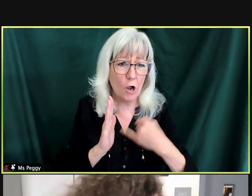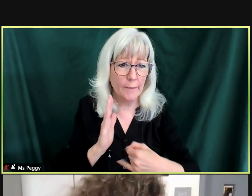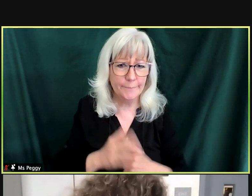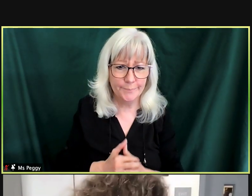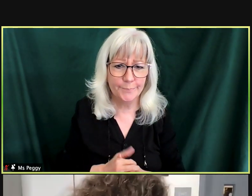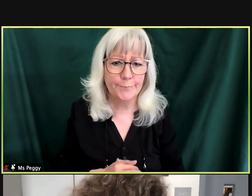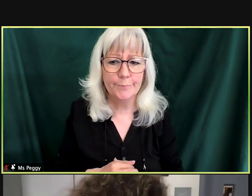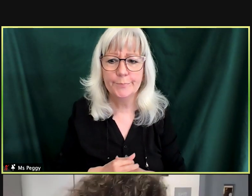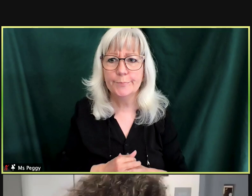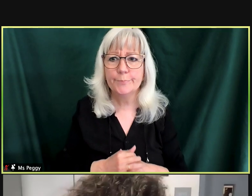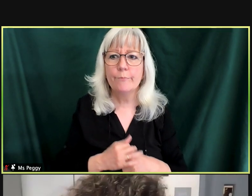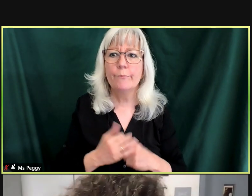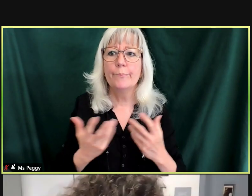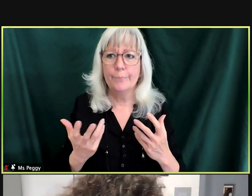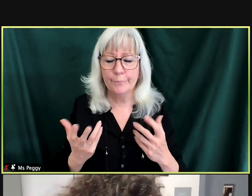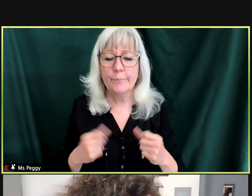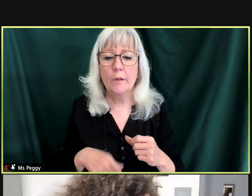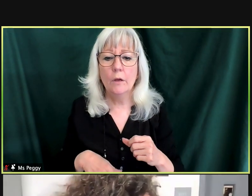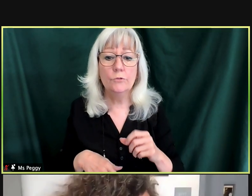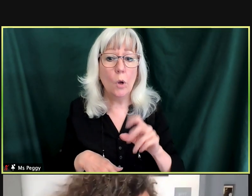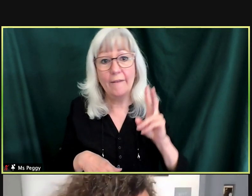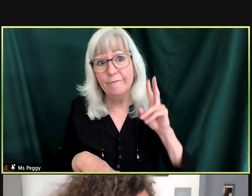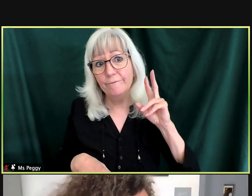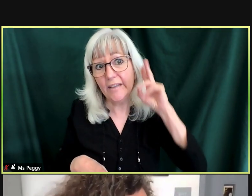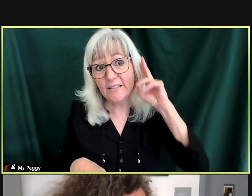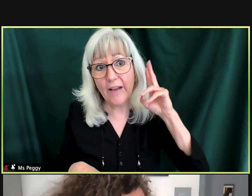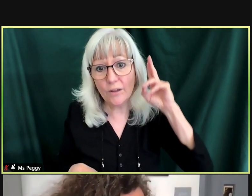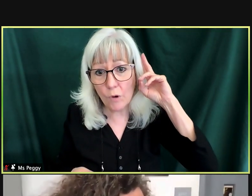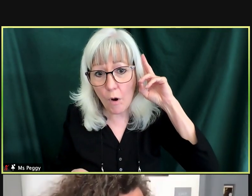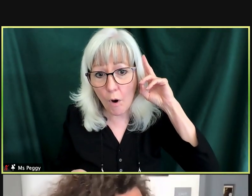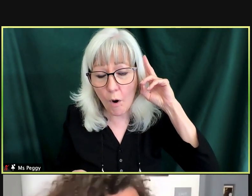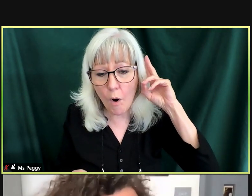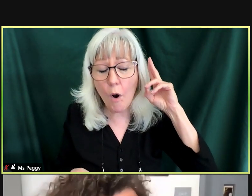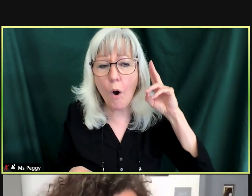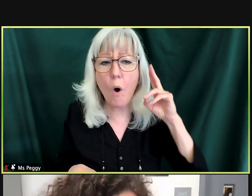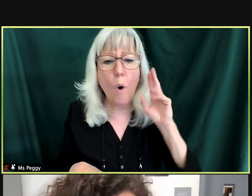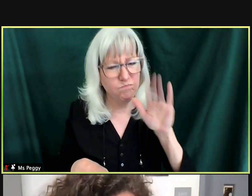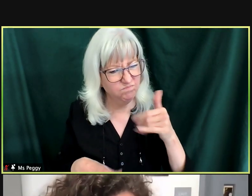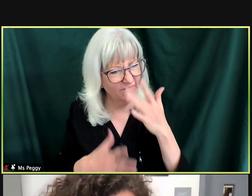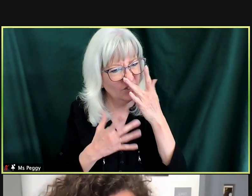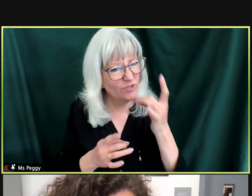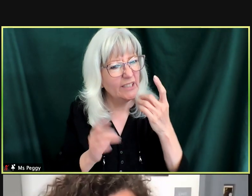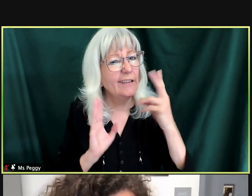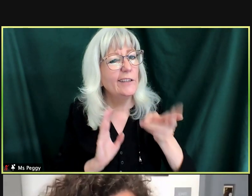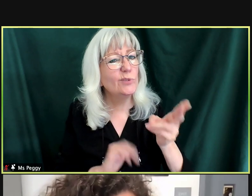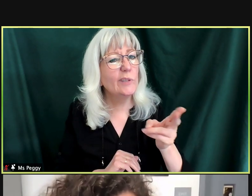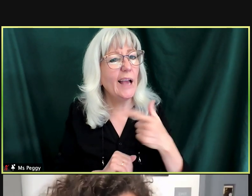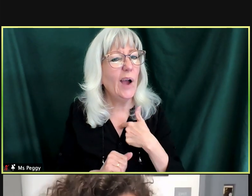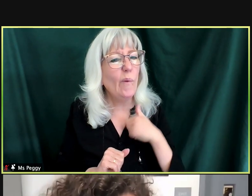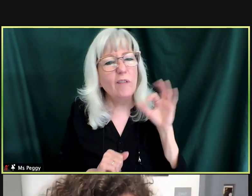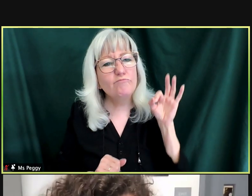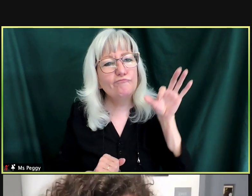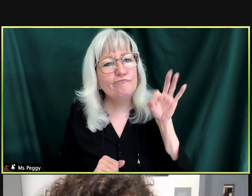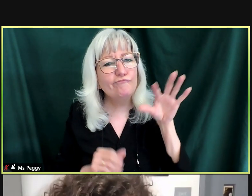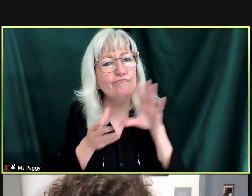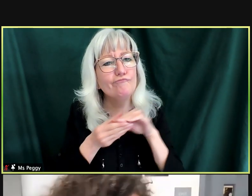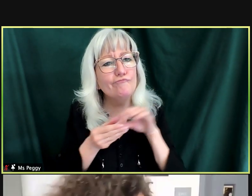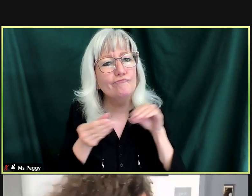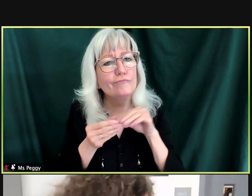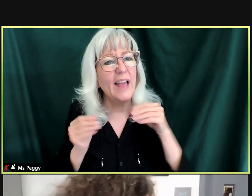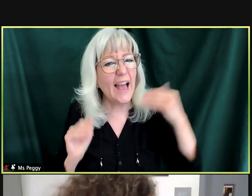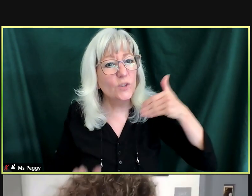Okay, so Vincent van Gogh has a very interesting history. I'll tell you a little bit about it as